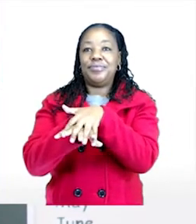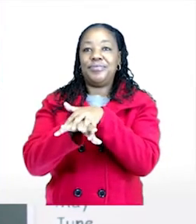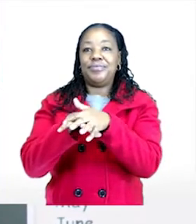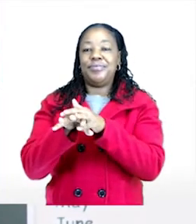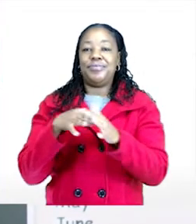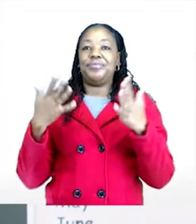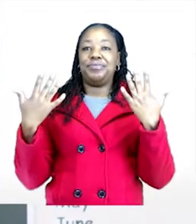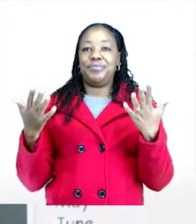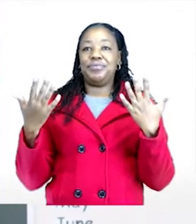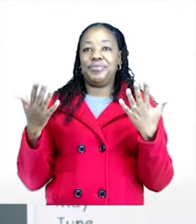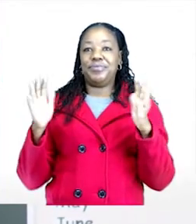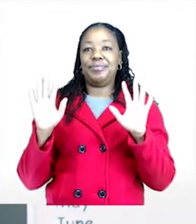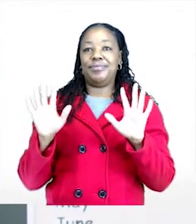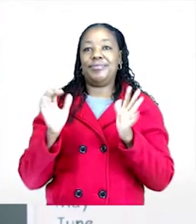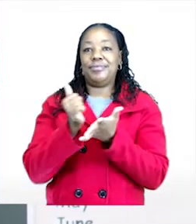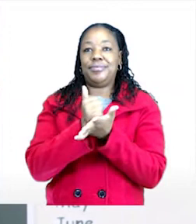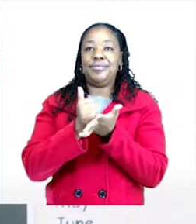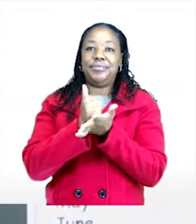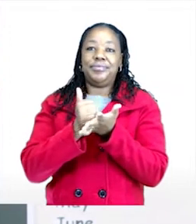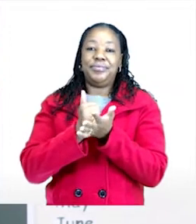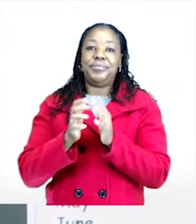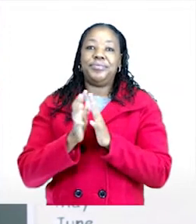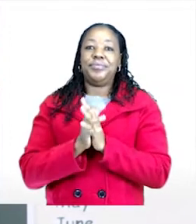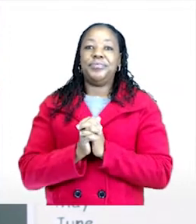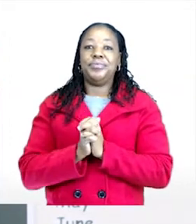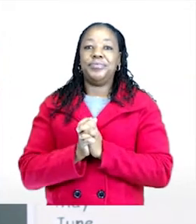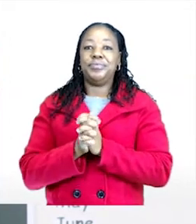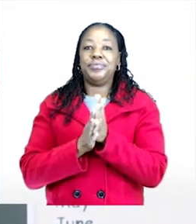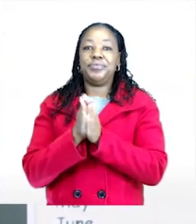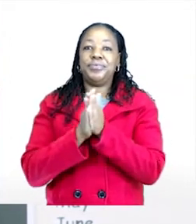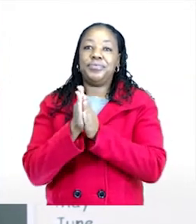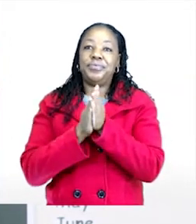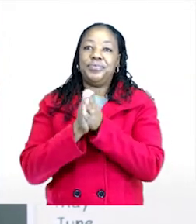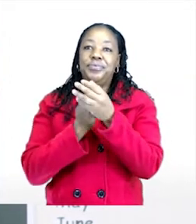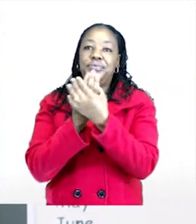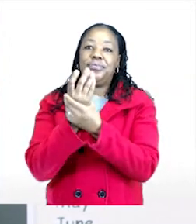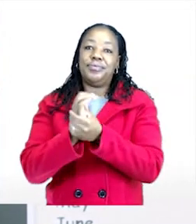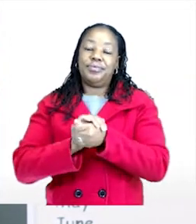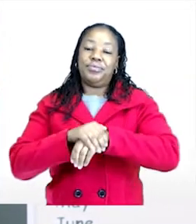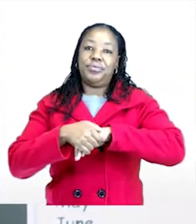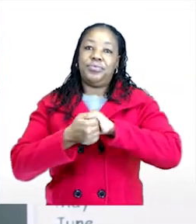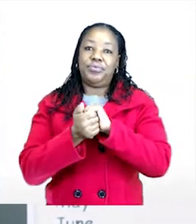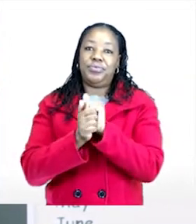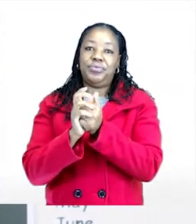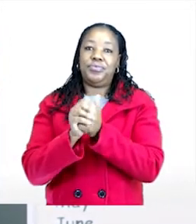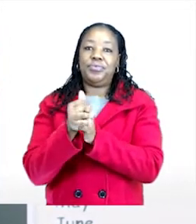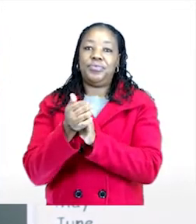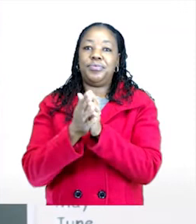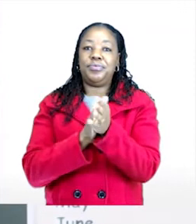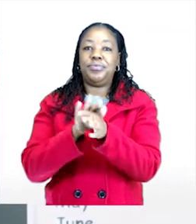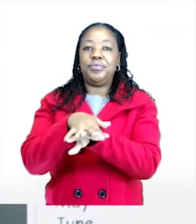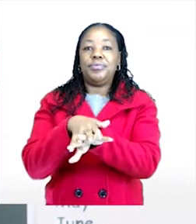mine are clean. We have sanitized. Rub, rub, rub your hands